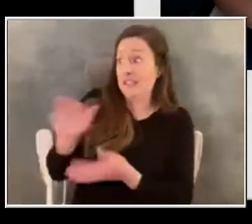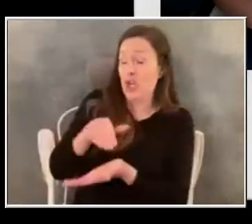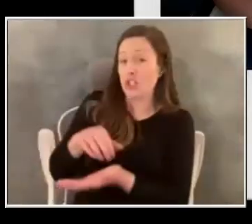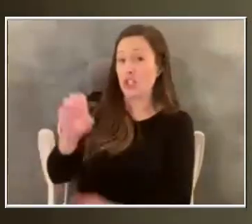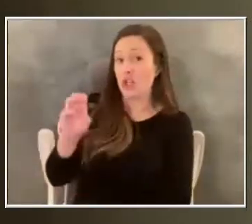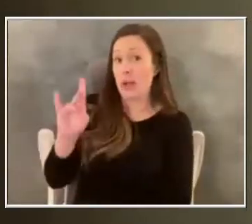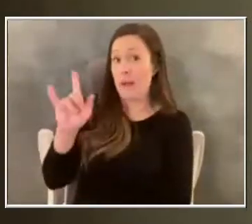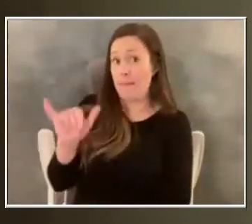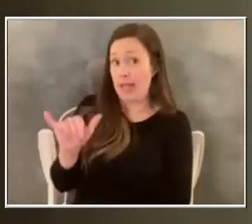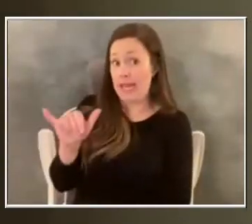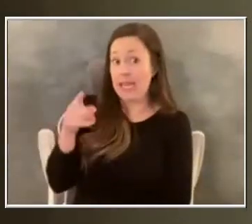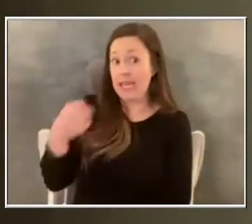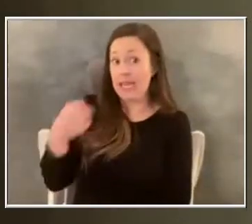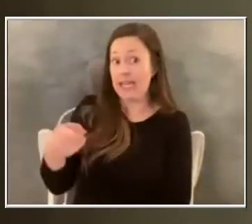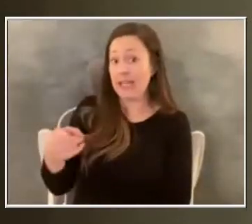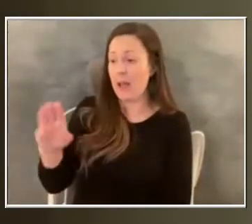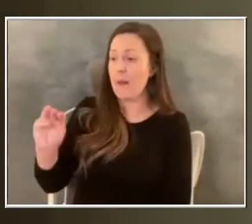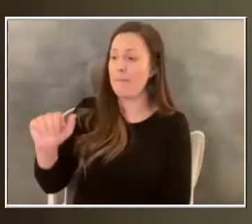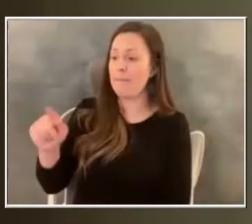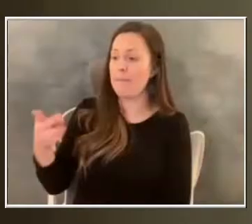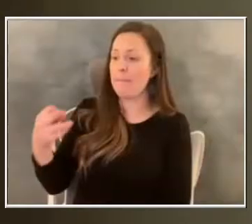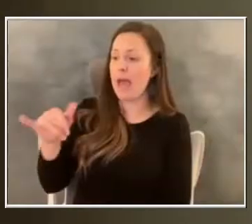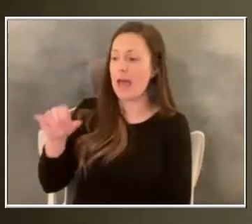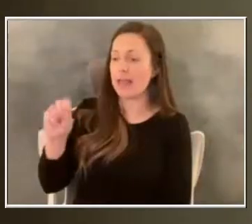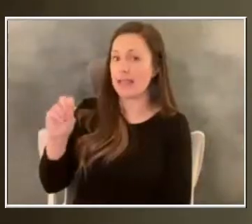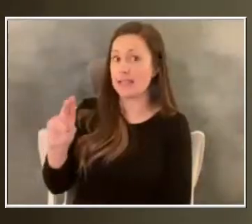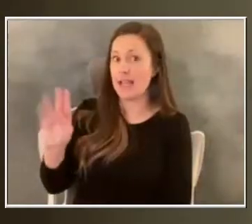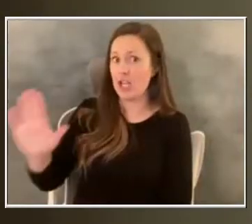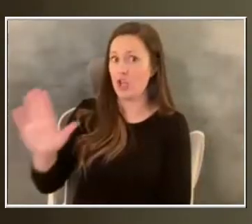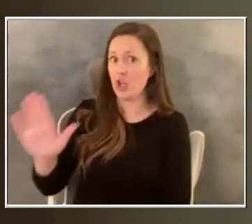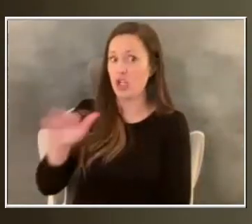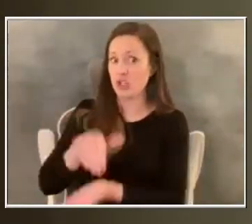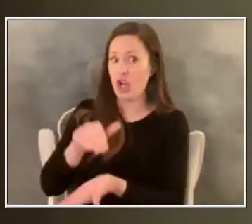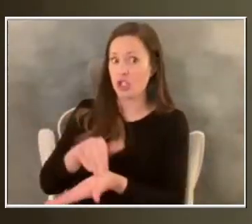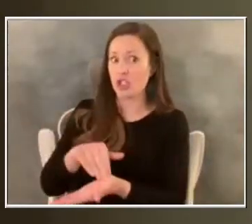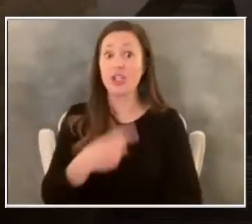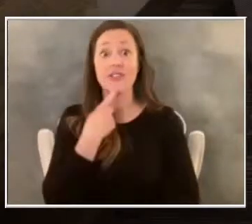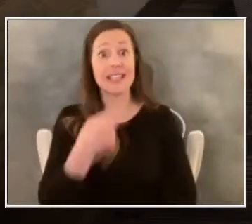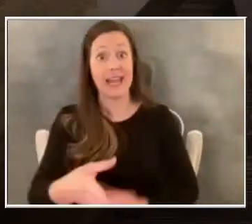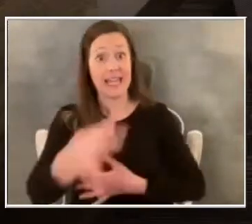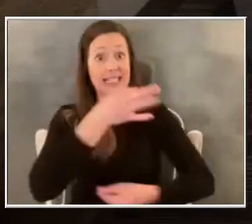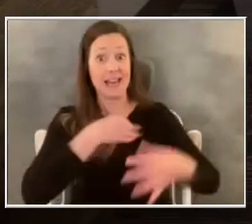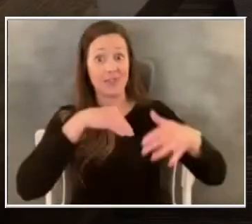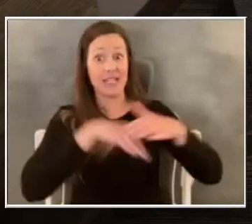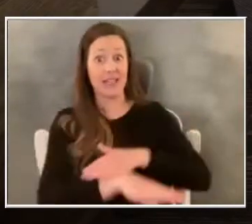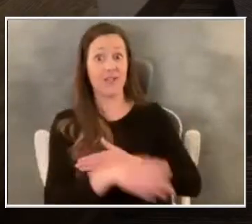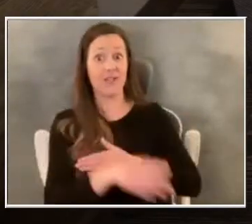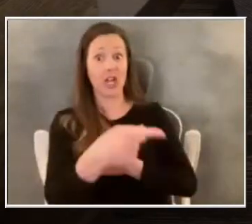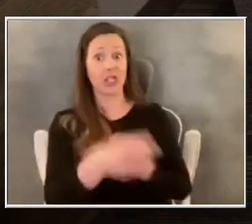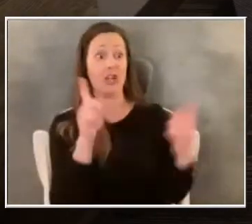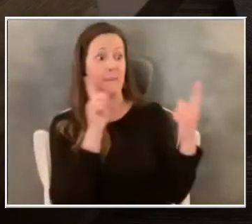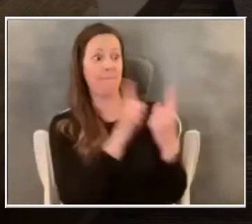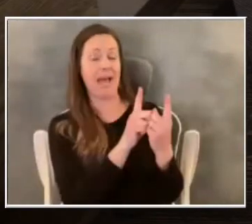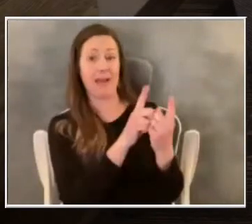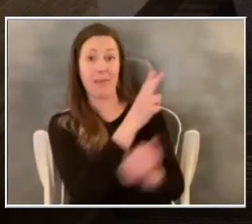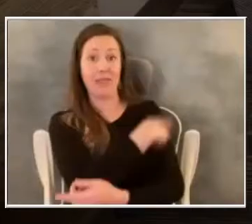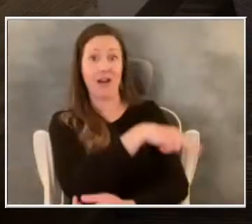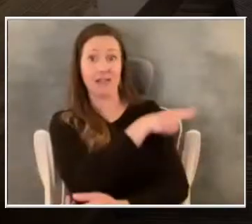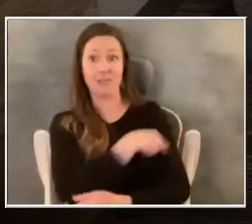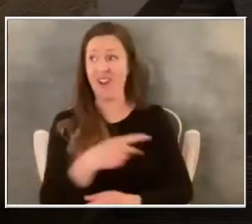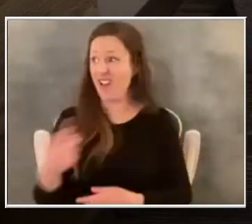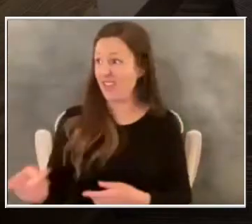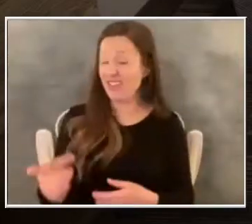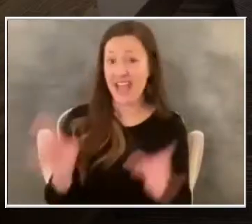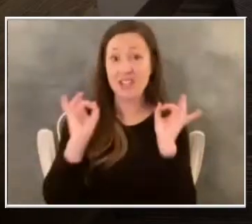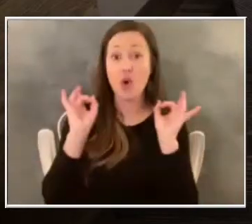hospital. Just to have someone tell you what to do over the phone, like, that's horrifying. How dangerous is something like this when you're delivering